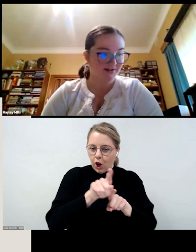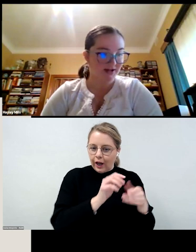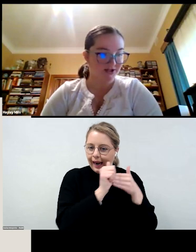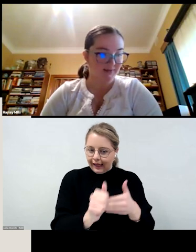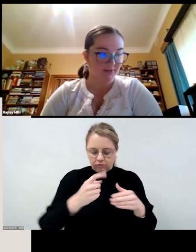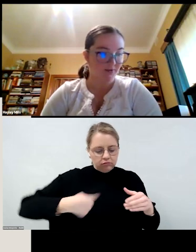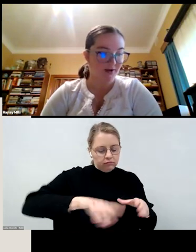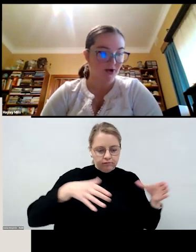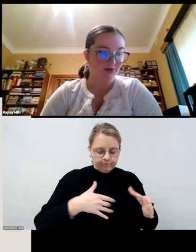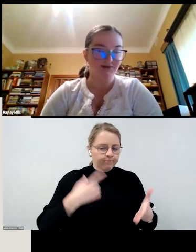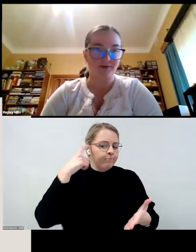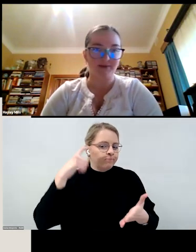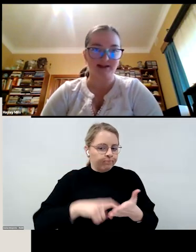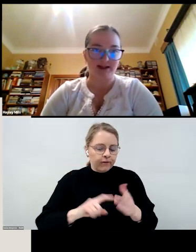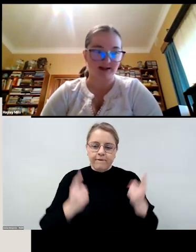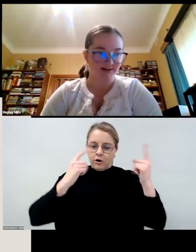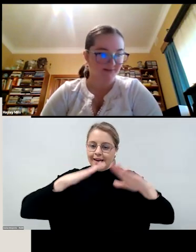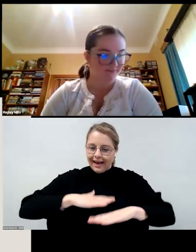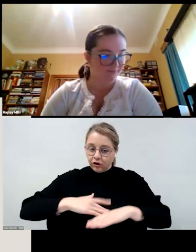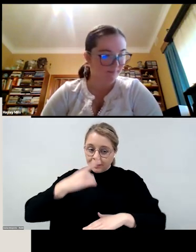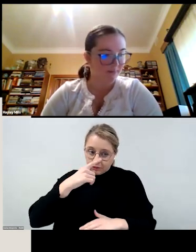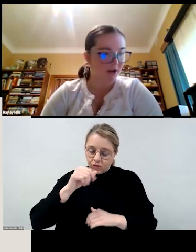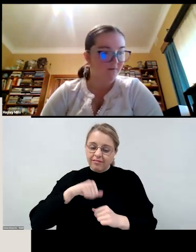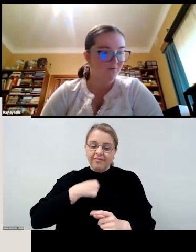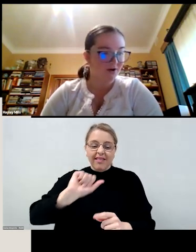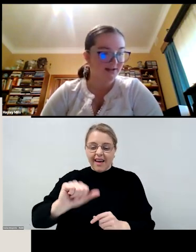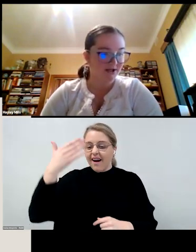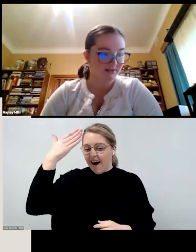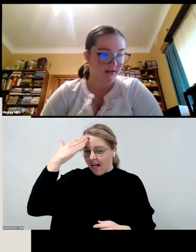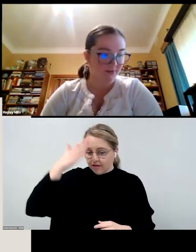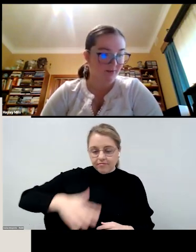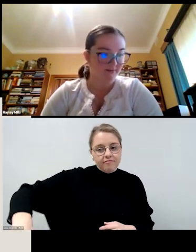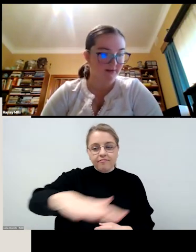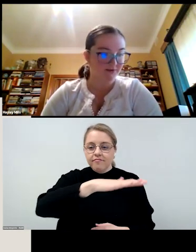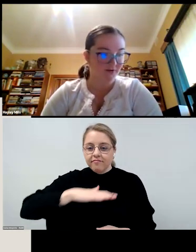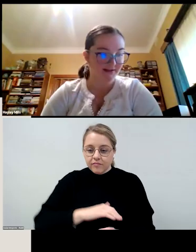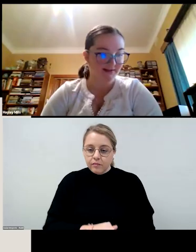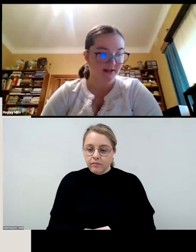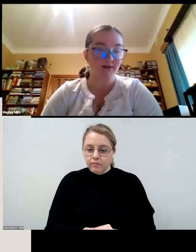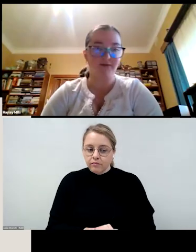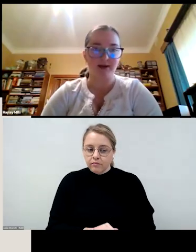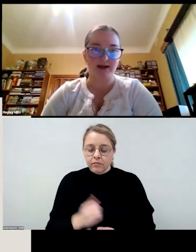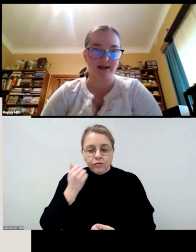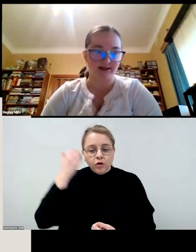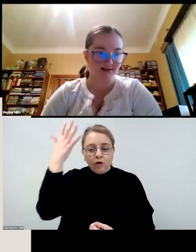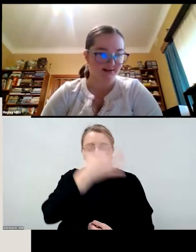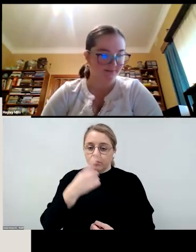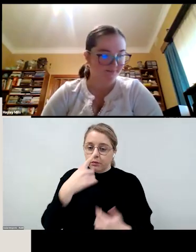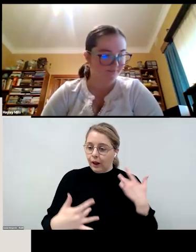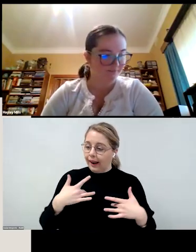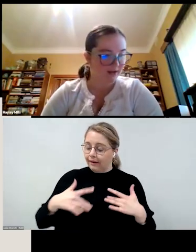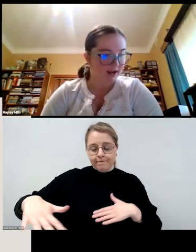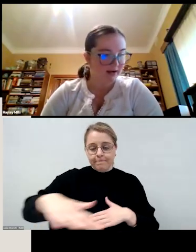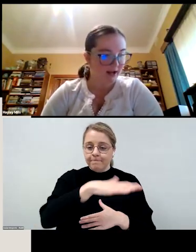the First Nations people and elders from this land. First Nations people have lived on this land for many